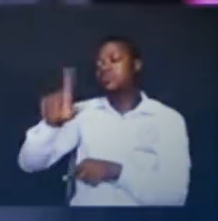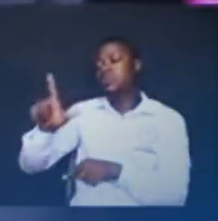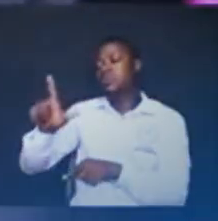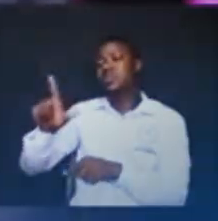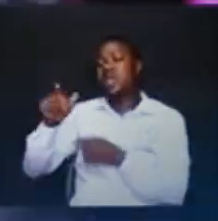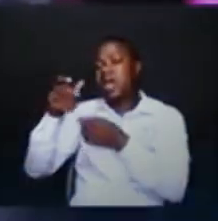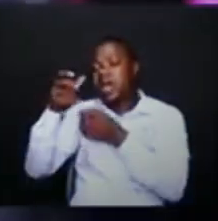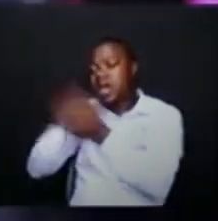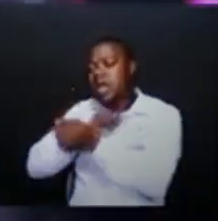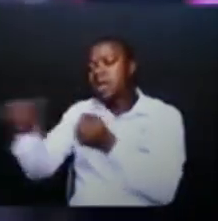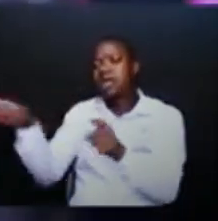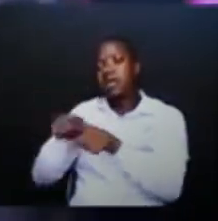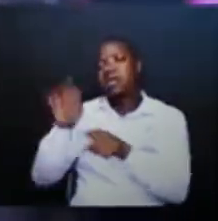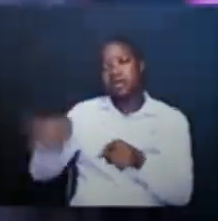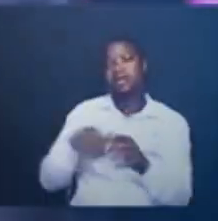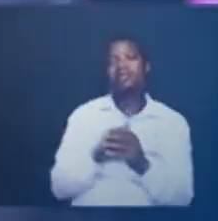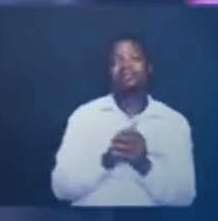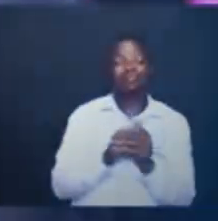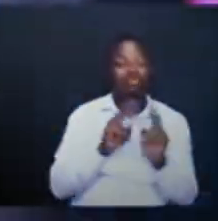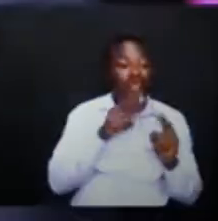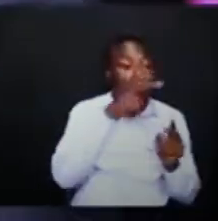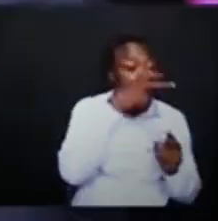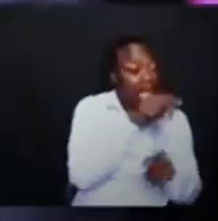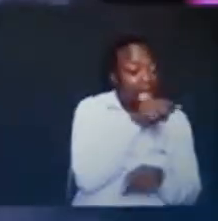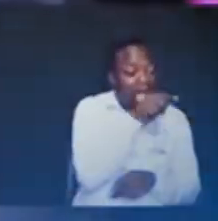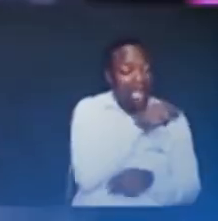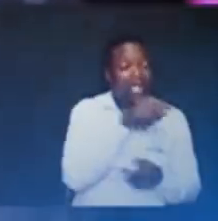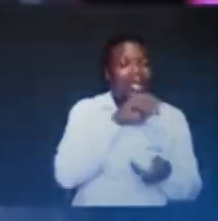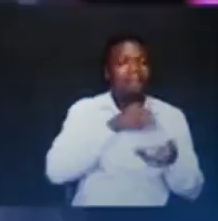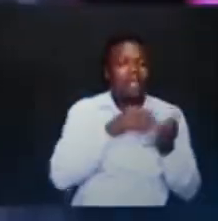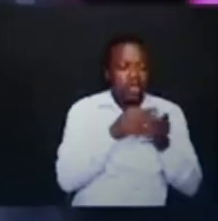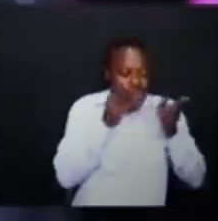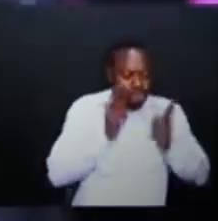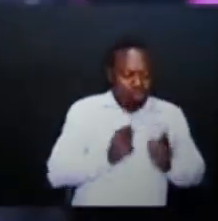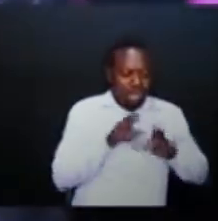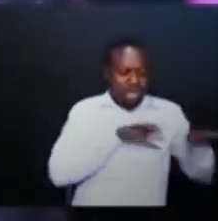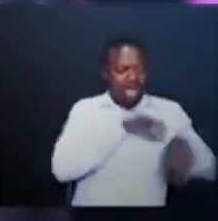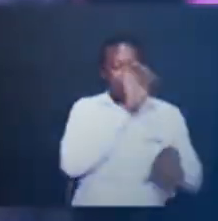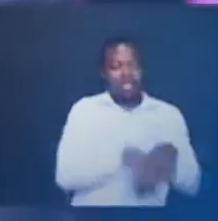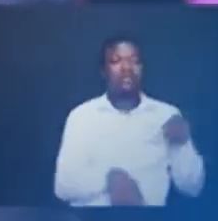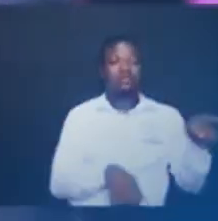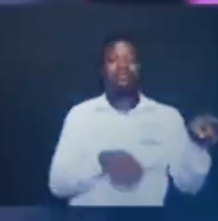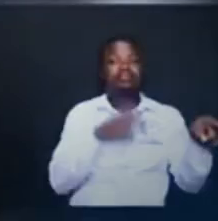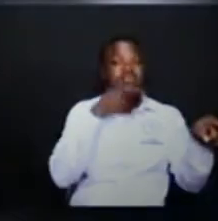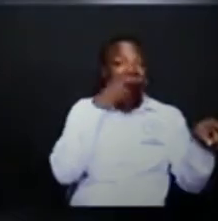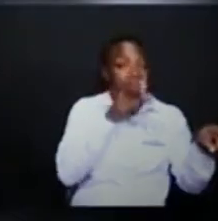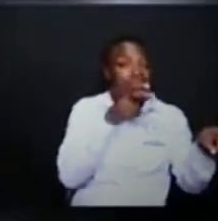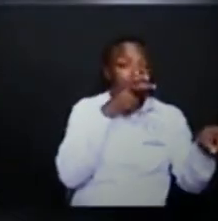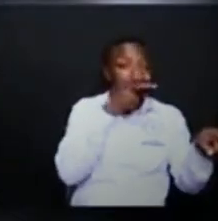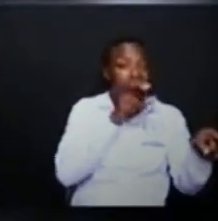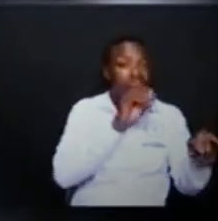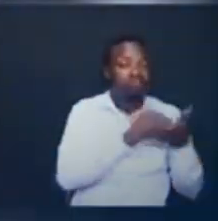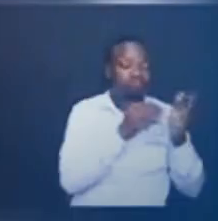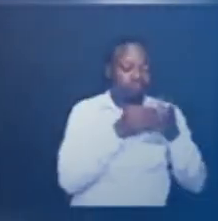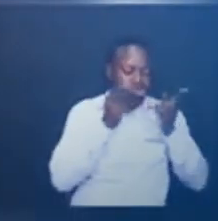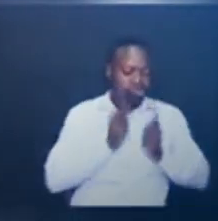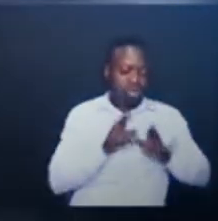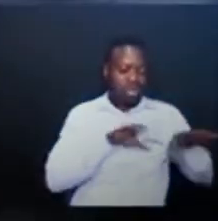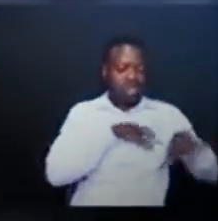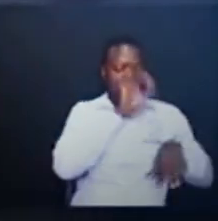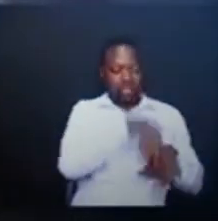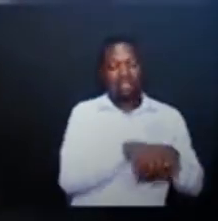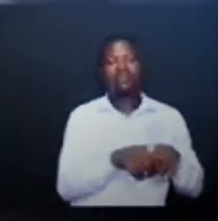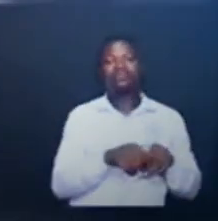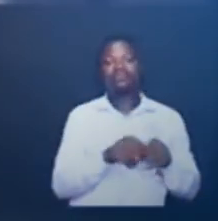See, brothers and sisters, corruption is human activity. And so